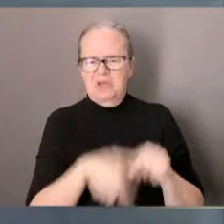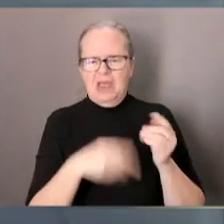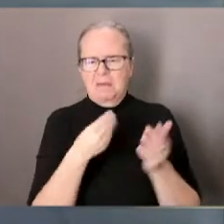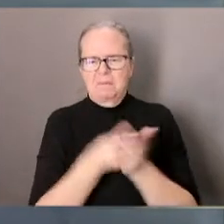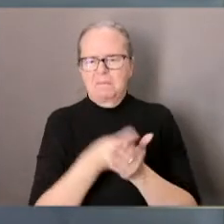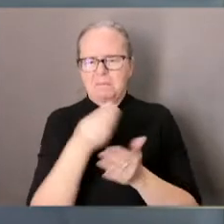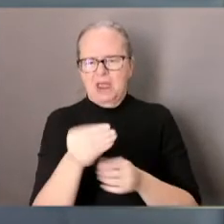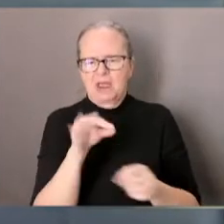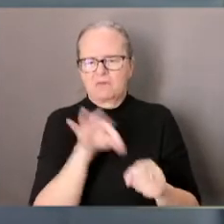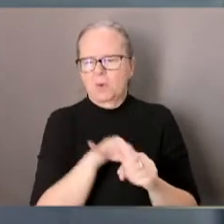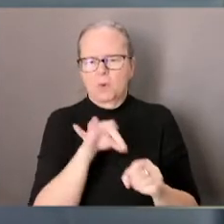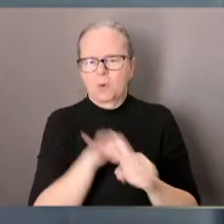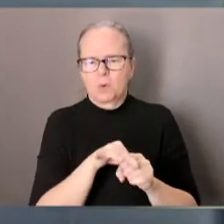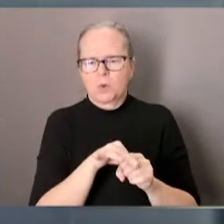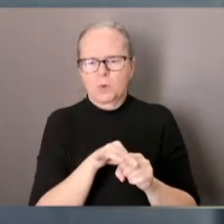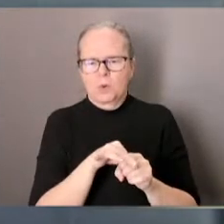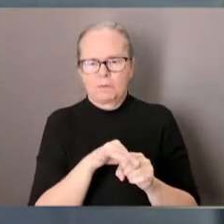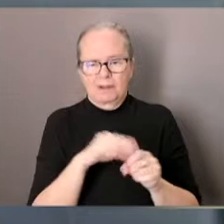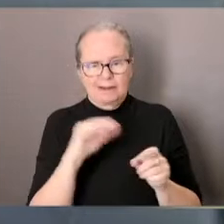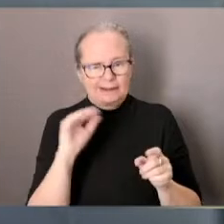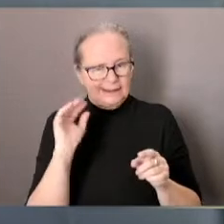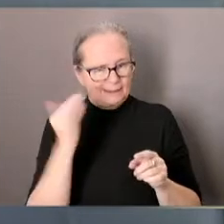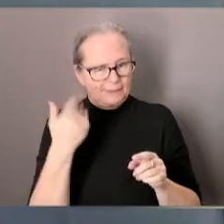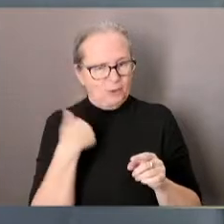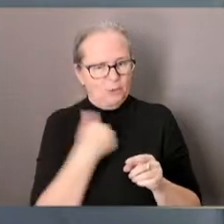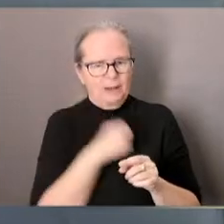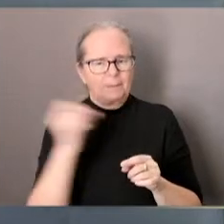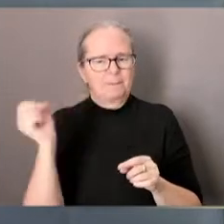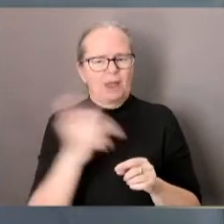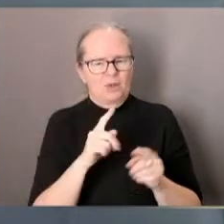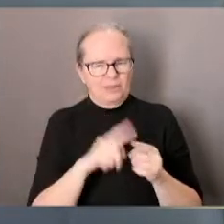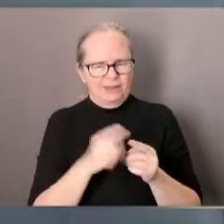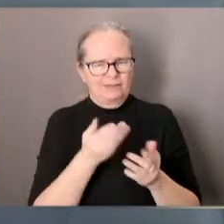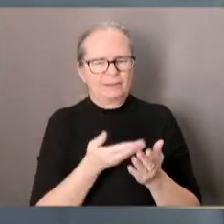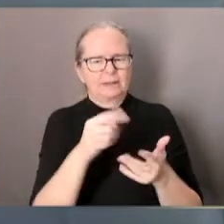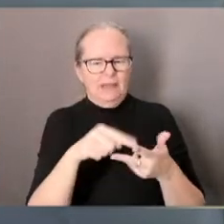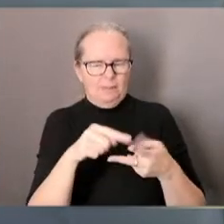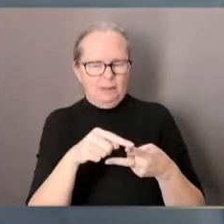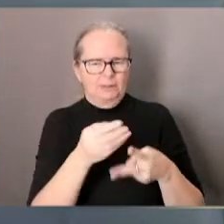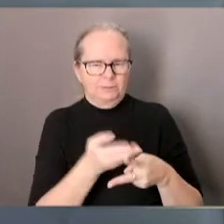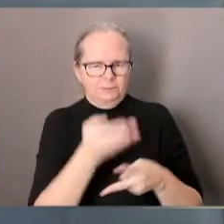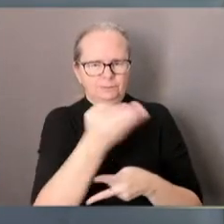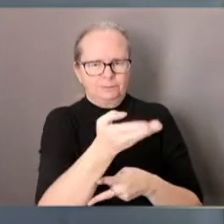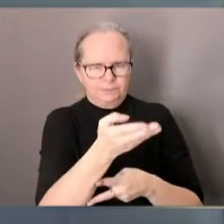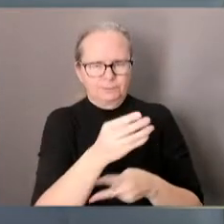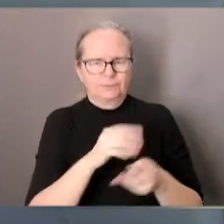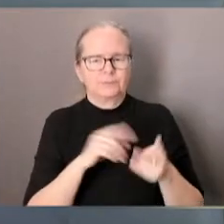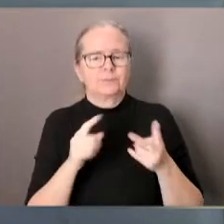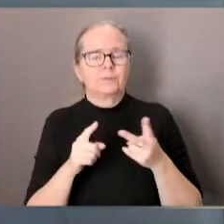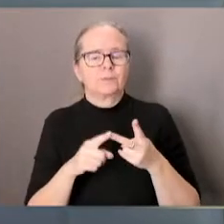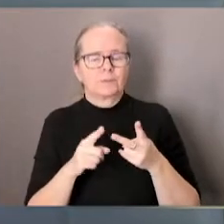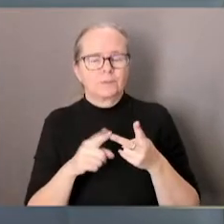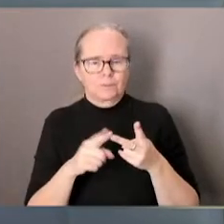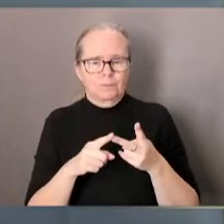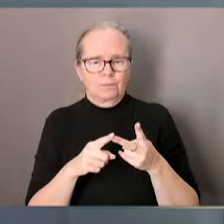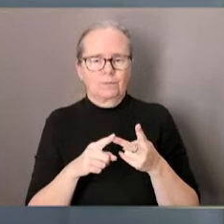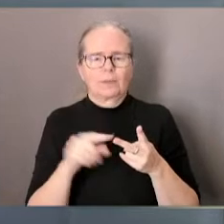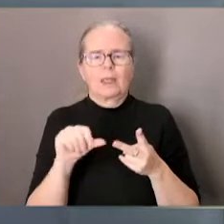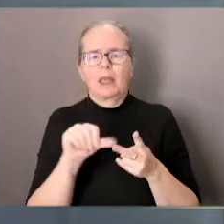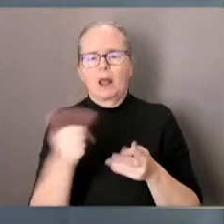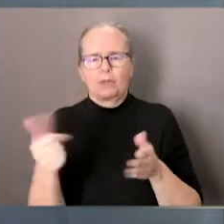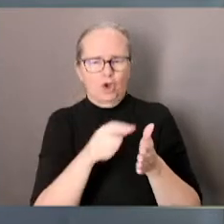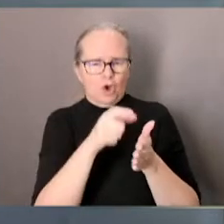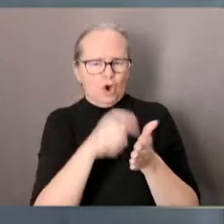the Ralph bucks era and secondly tabling with respect to an article that I cited from CBC Need for Speed